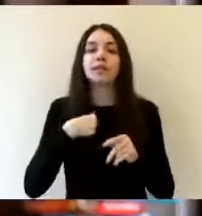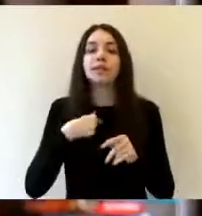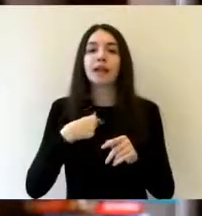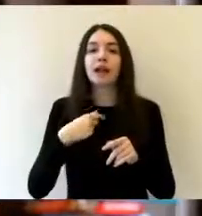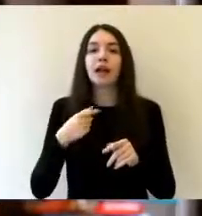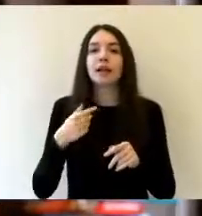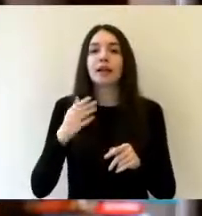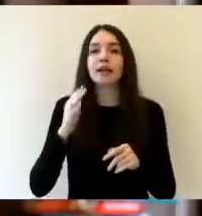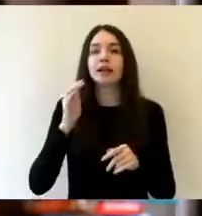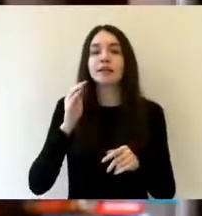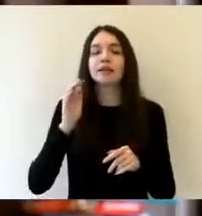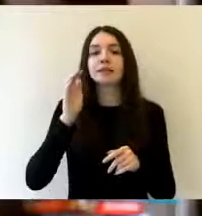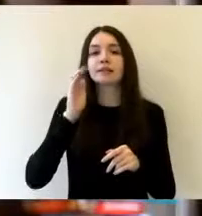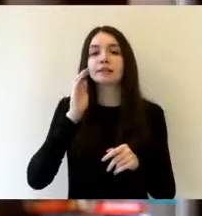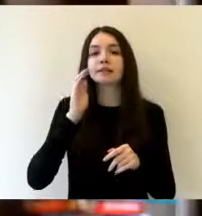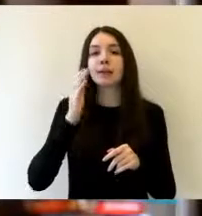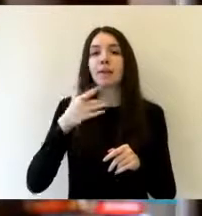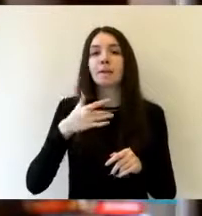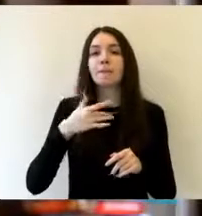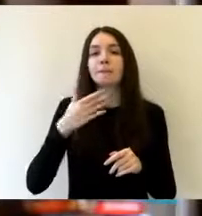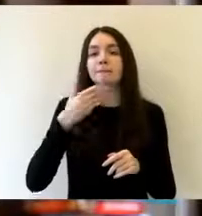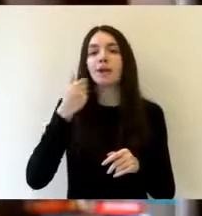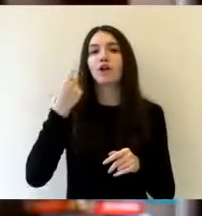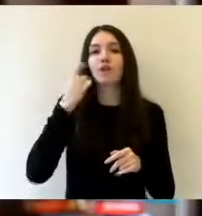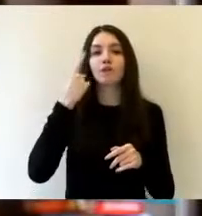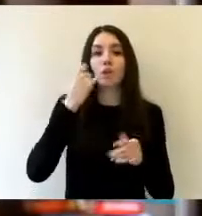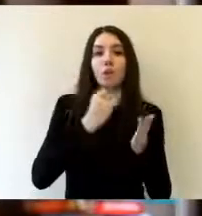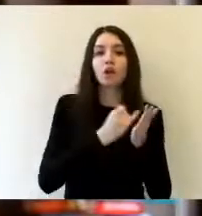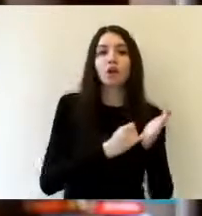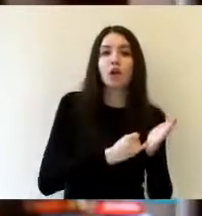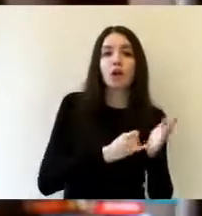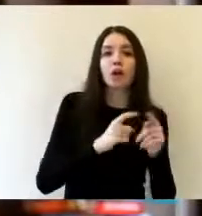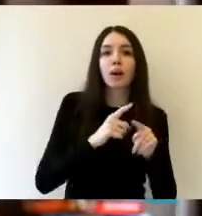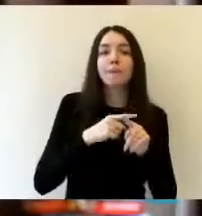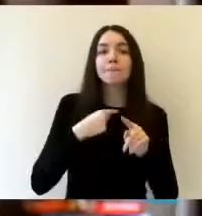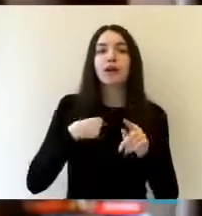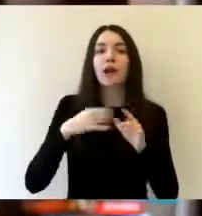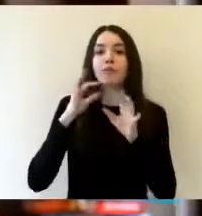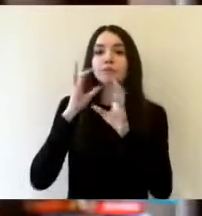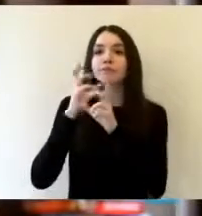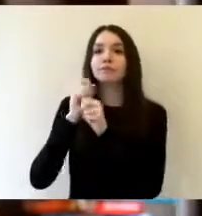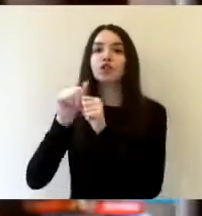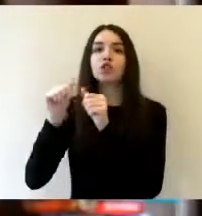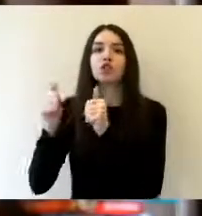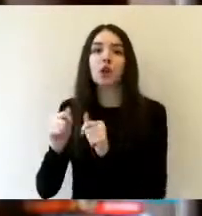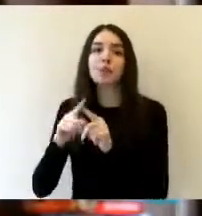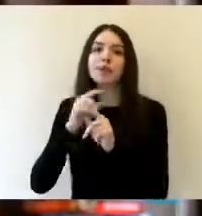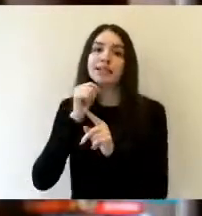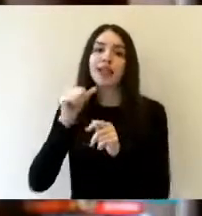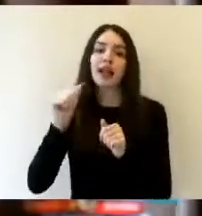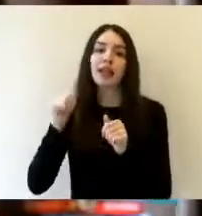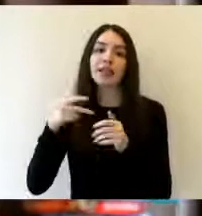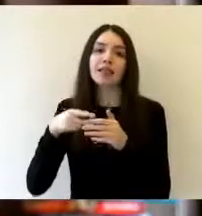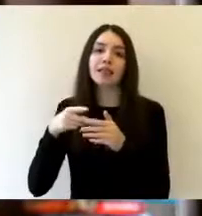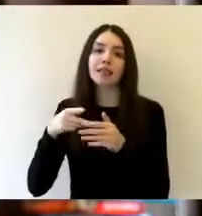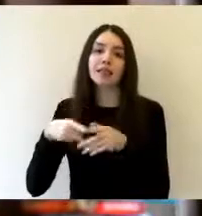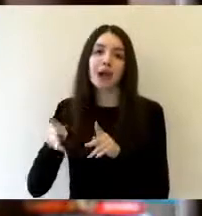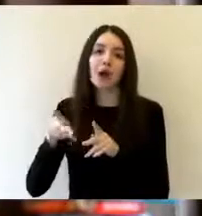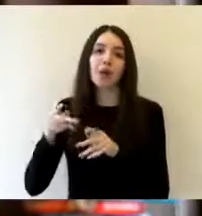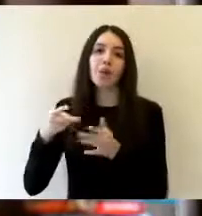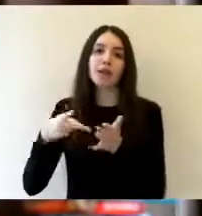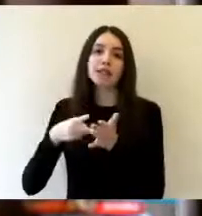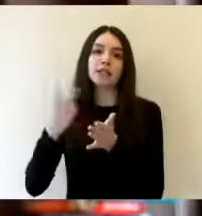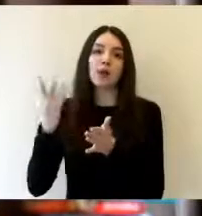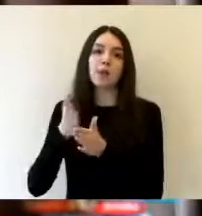my electives in sculpture at Syracuse. And they didn't really allow a double major with an art at that time. And then when I was there, I left for a while and